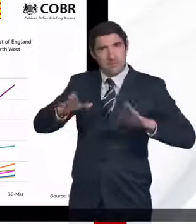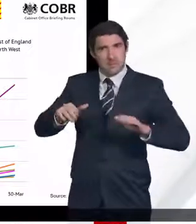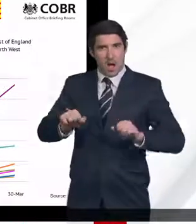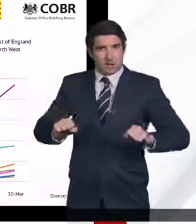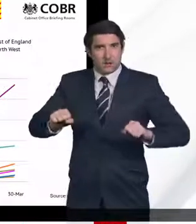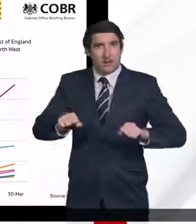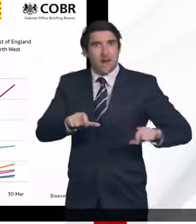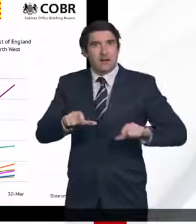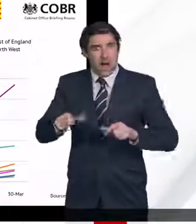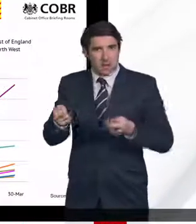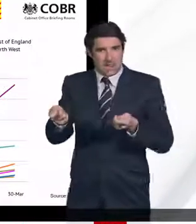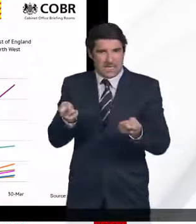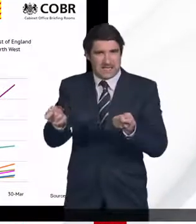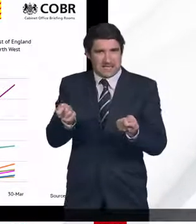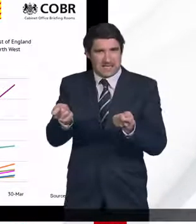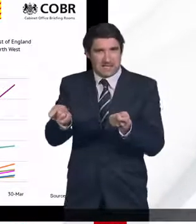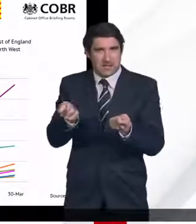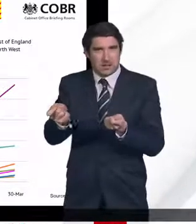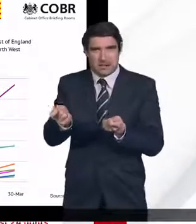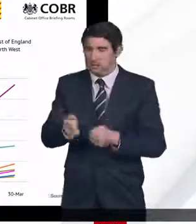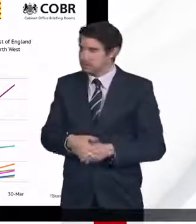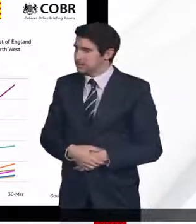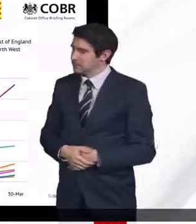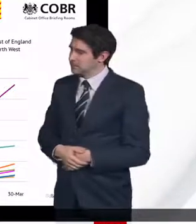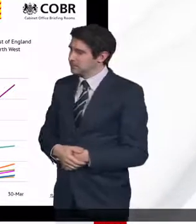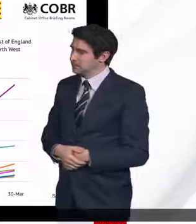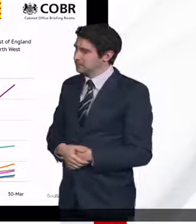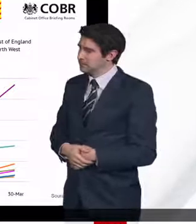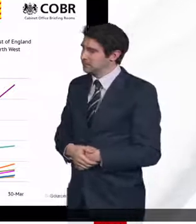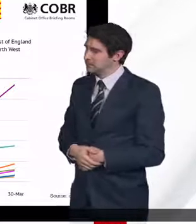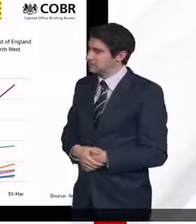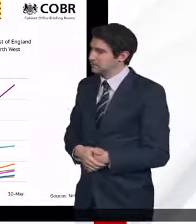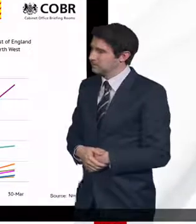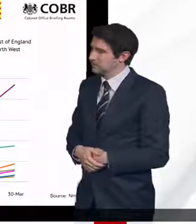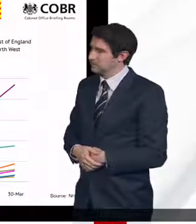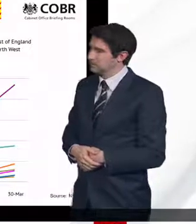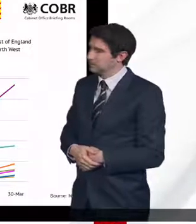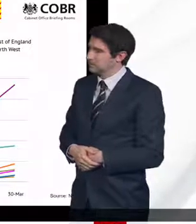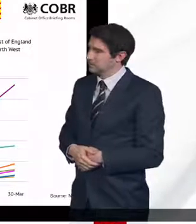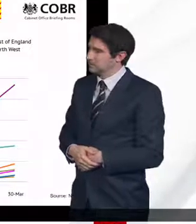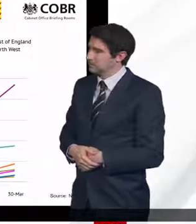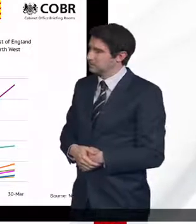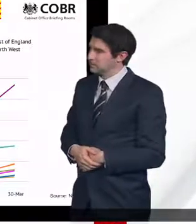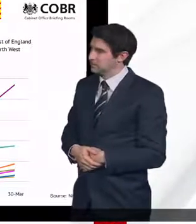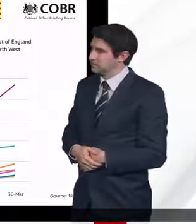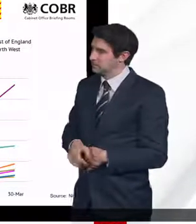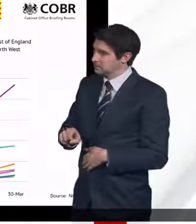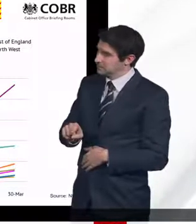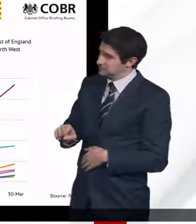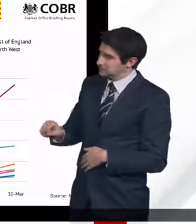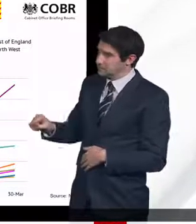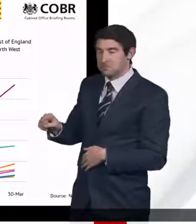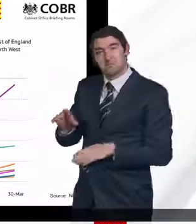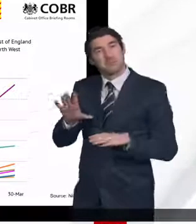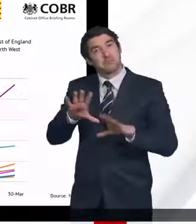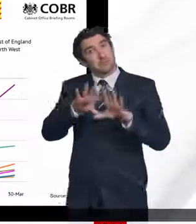see there, around a third of the hospital admissions are in London because, as we have said and as we know, the infection